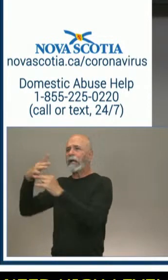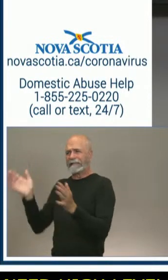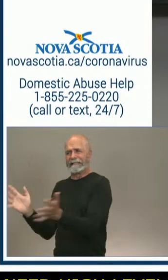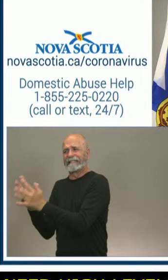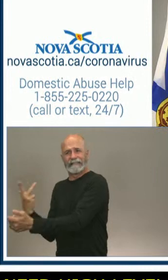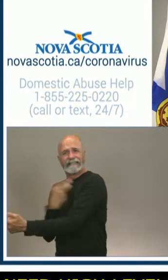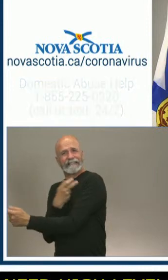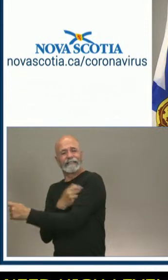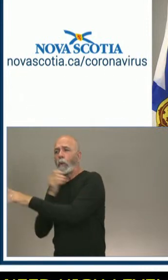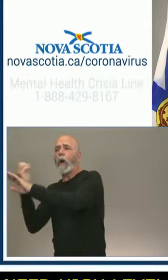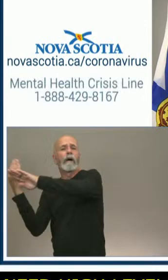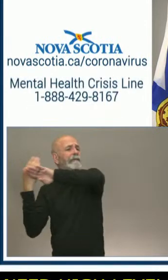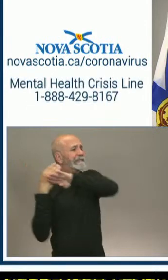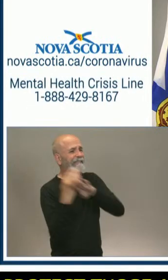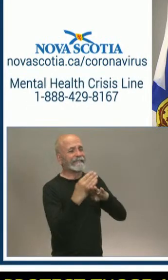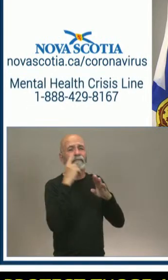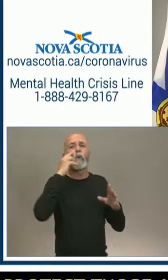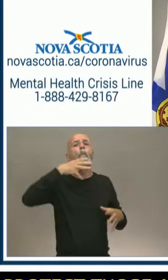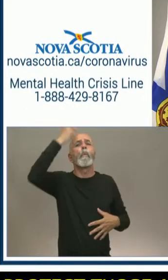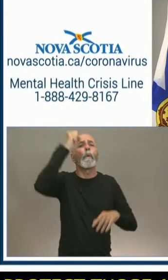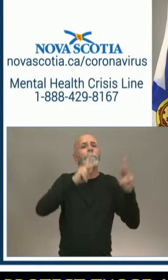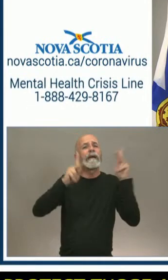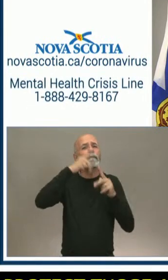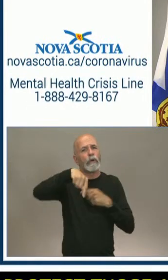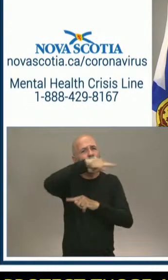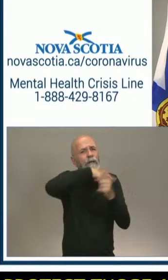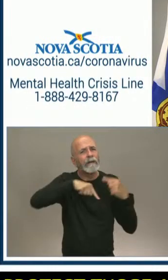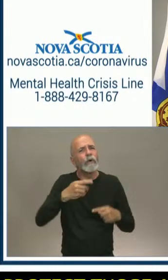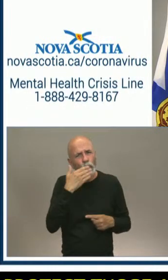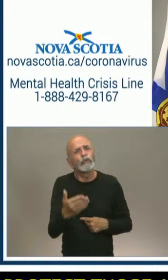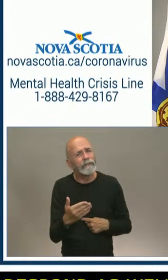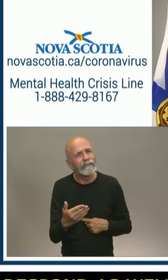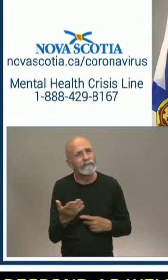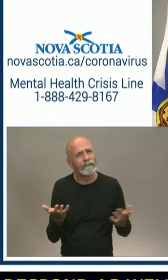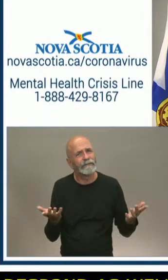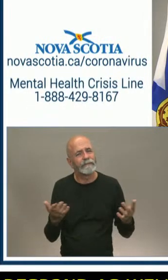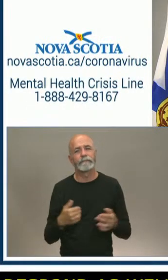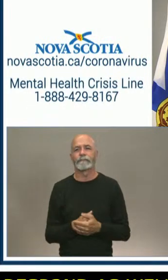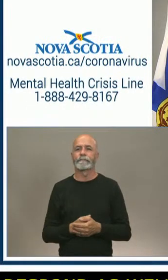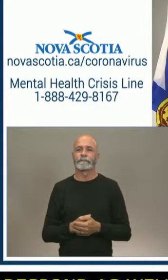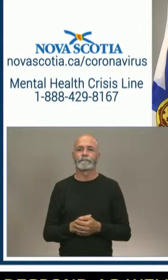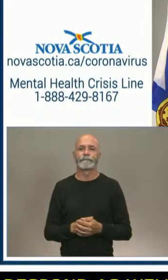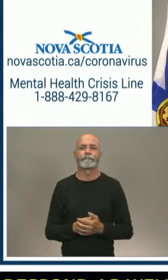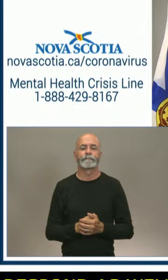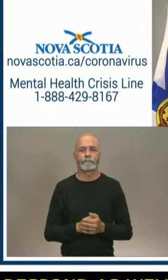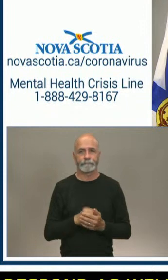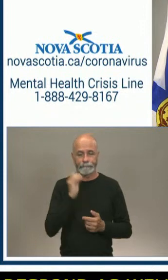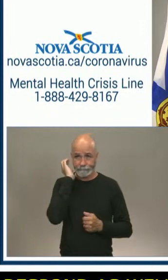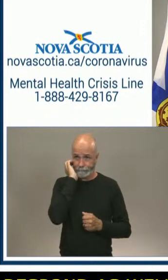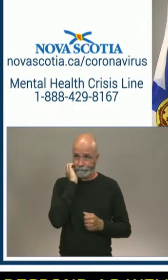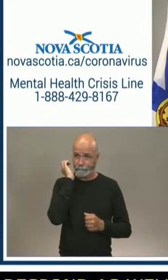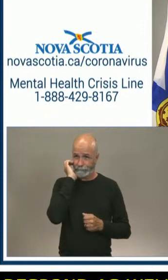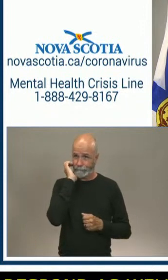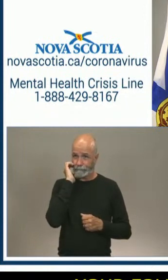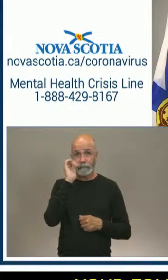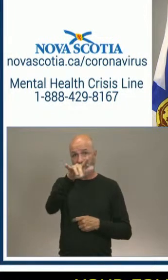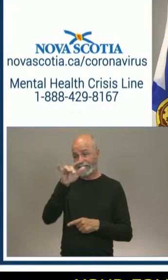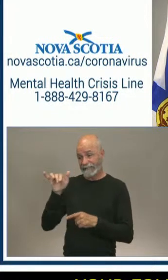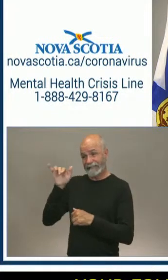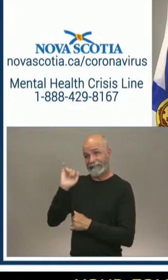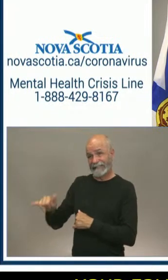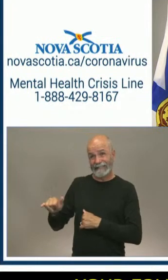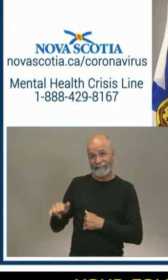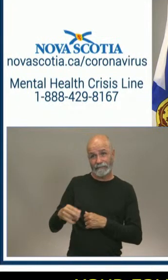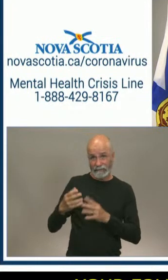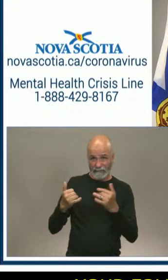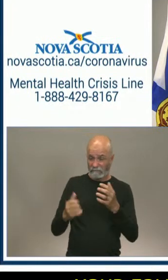ahead with your follow-up, Keith. But I guess what I'm looking for, are these numbers high or low or in the